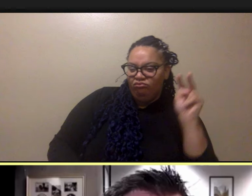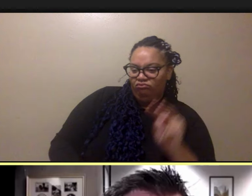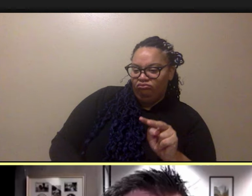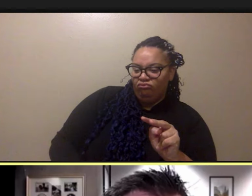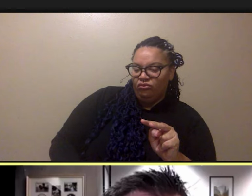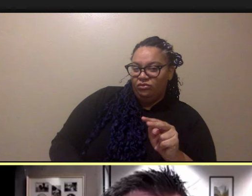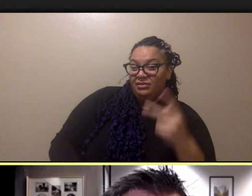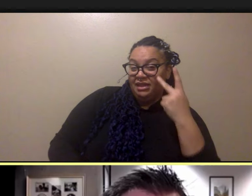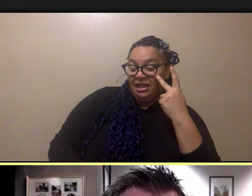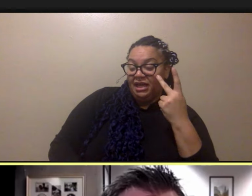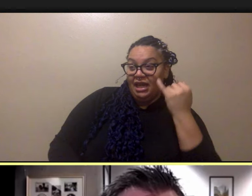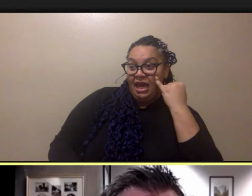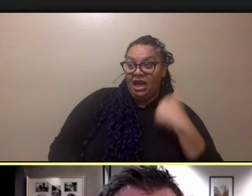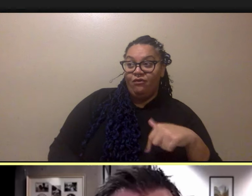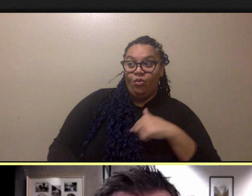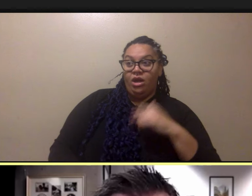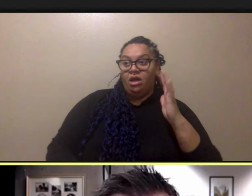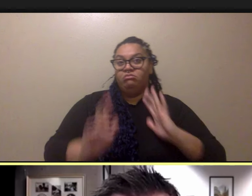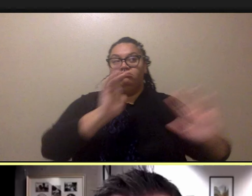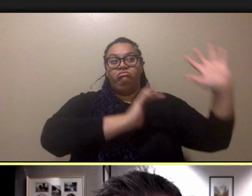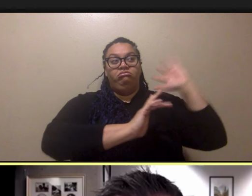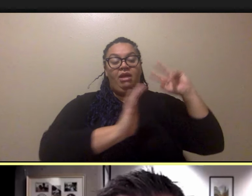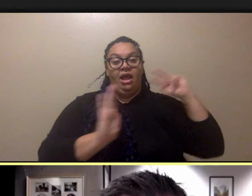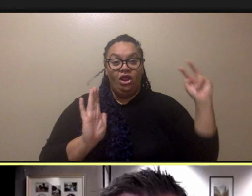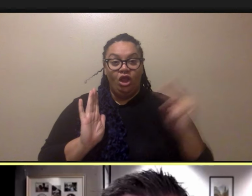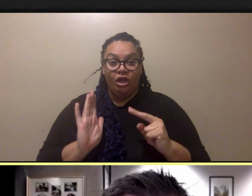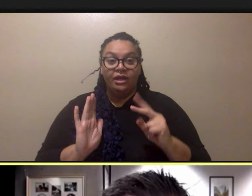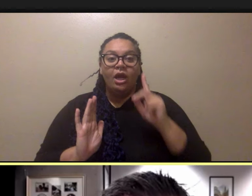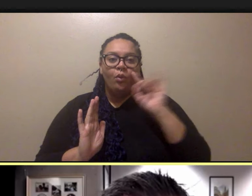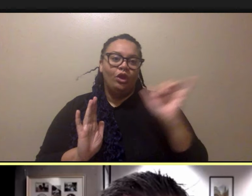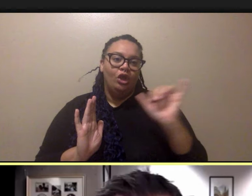if we were to go back in time and view it, it would look just